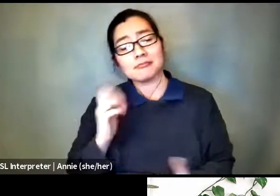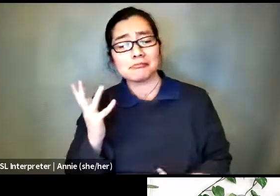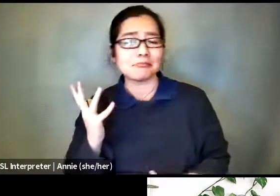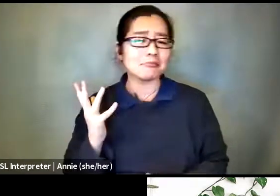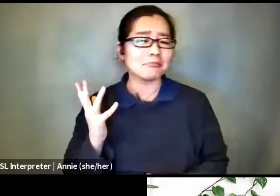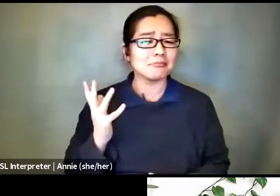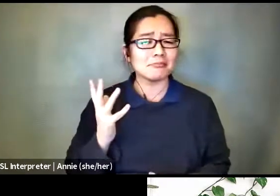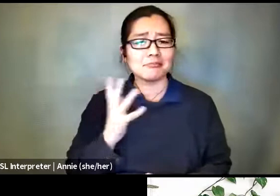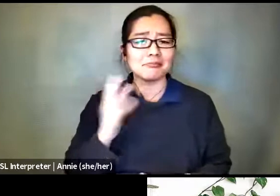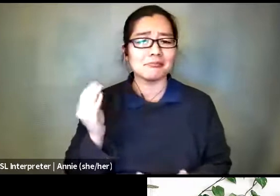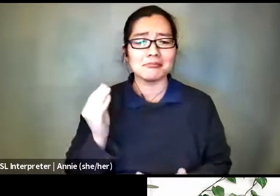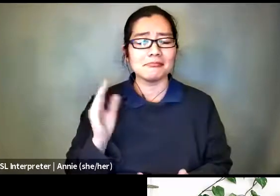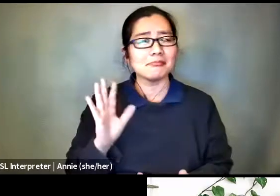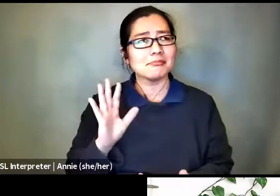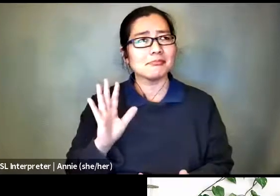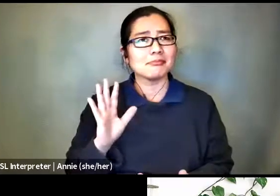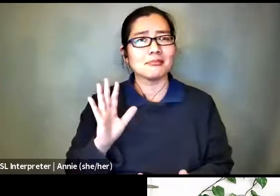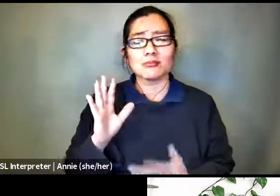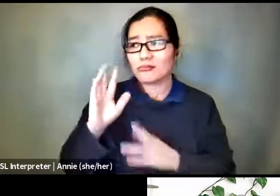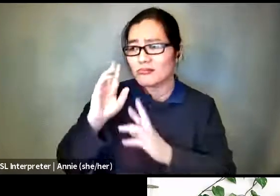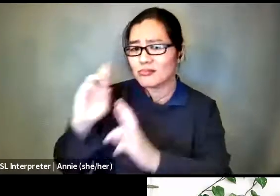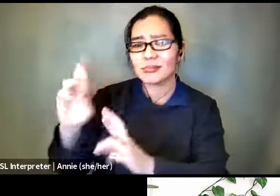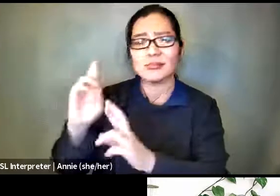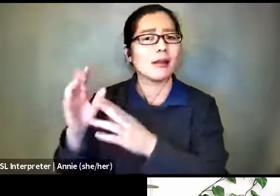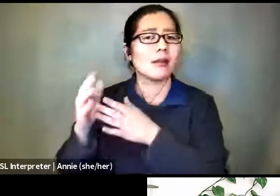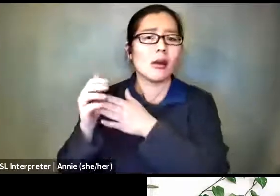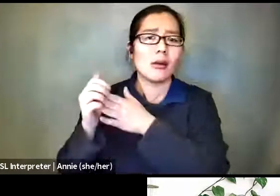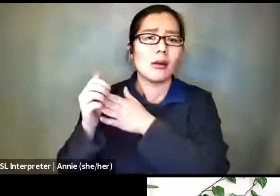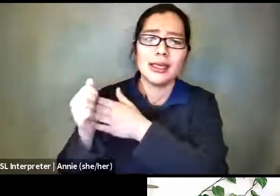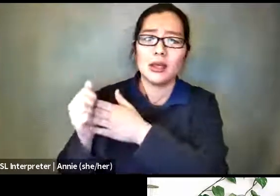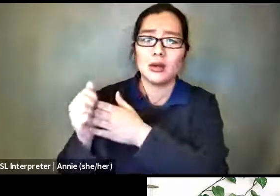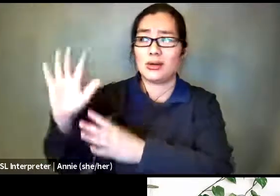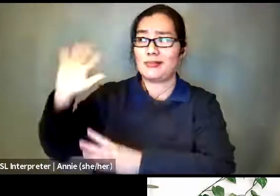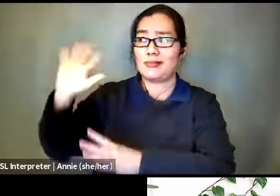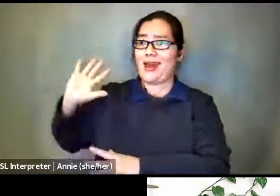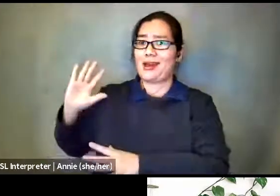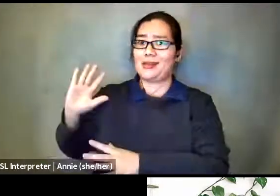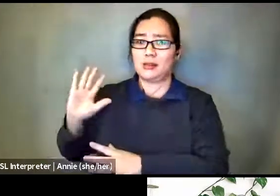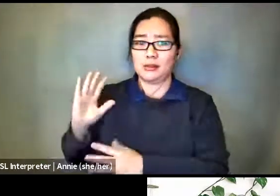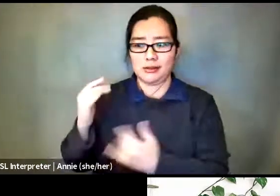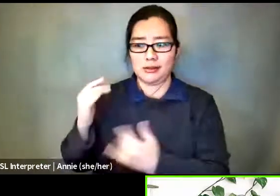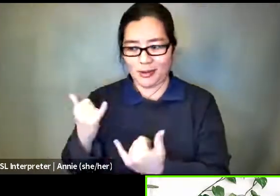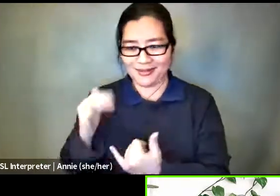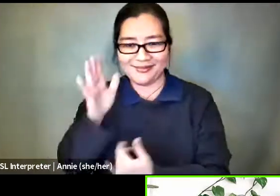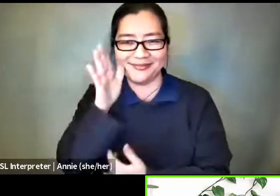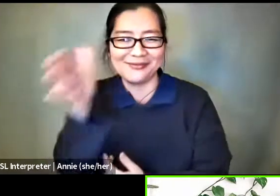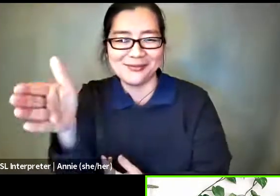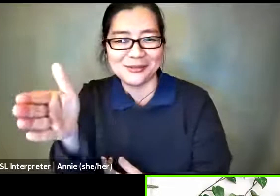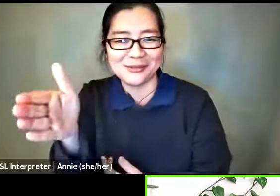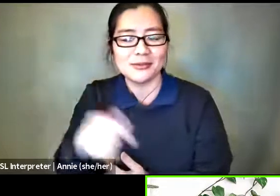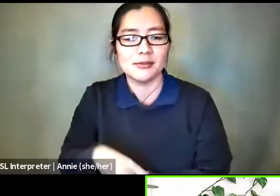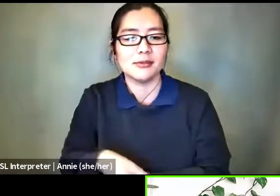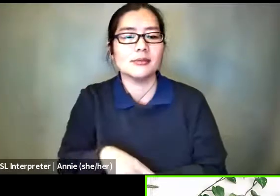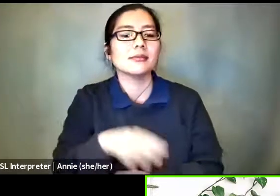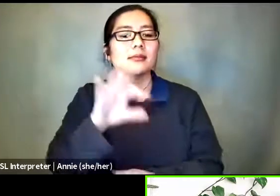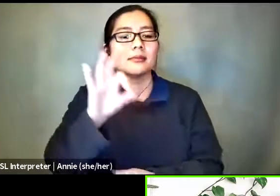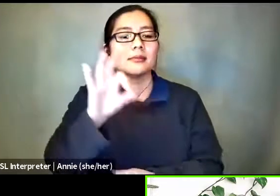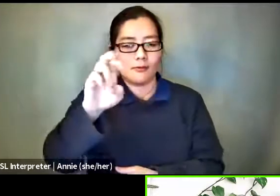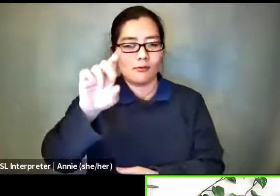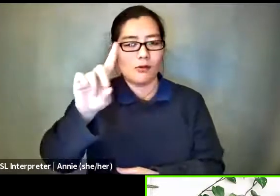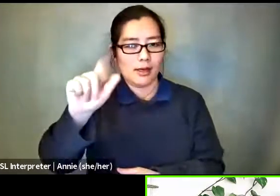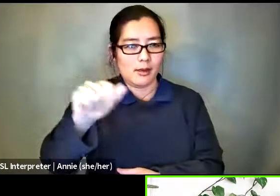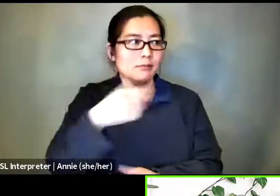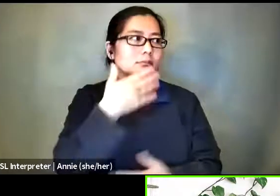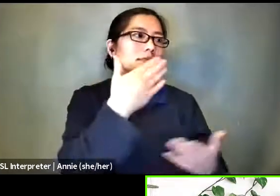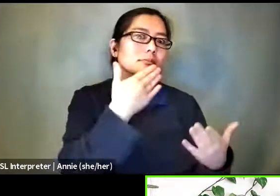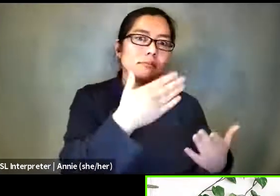their leaders, past and present and future as well. Yes, absolutely, Melinda. Thank you for that. Yeah. And